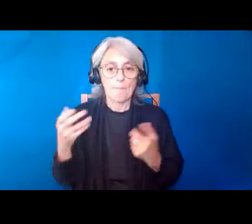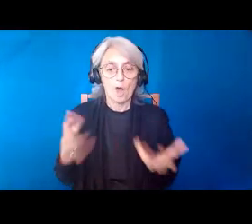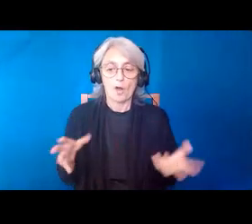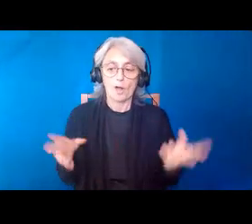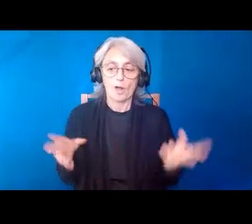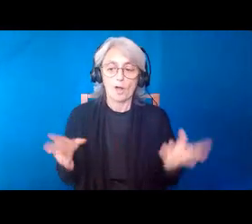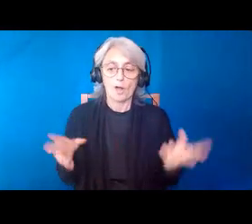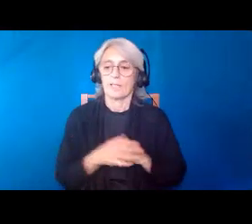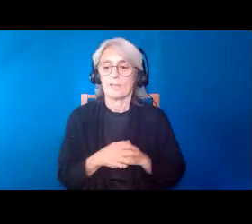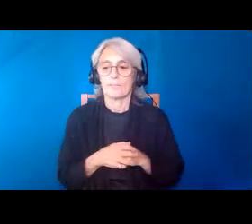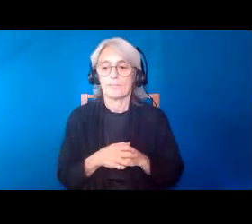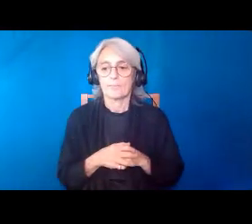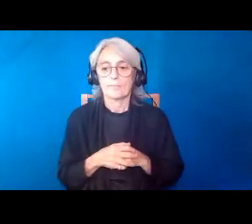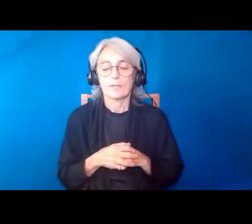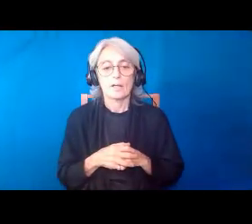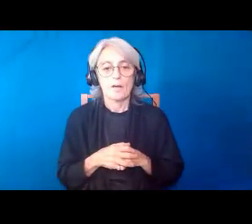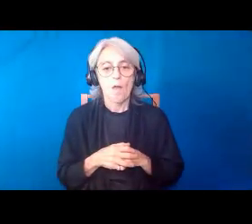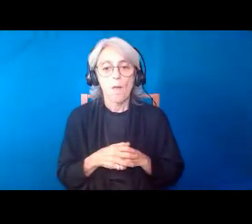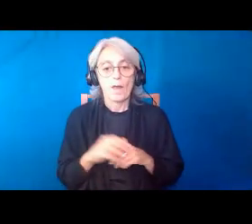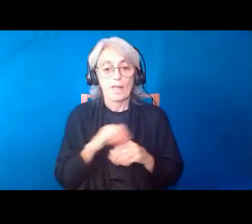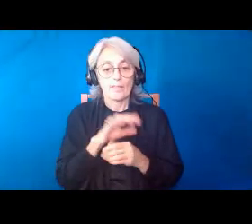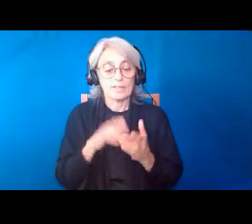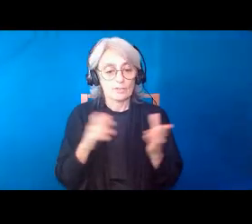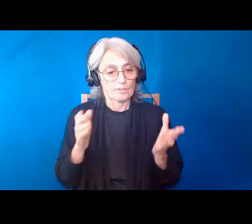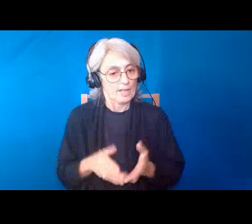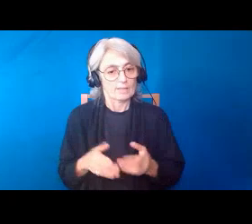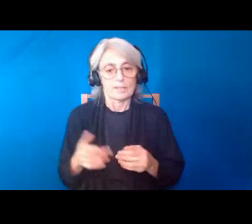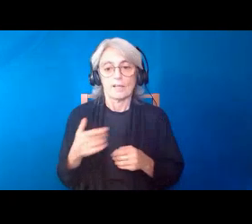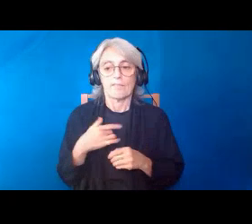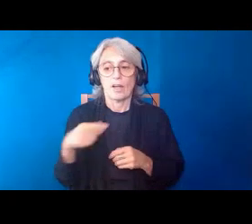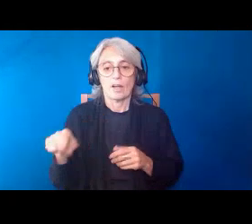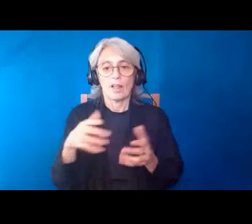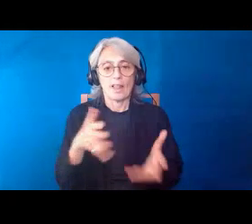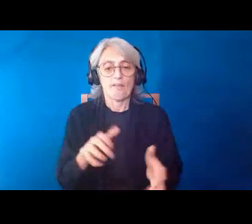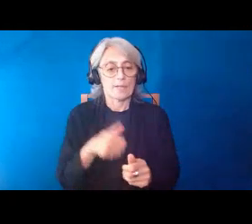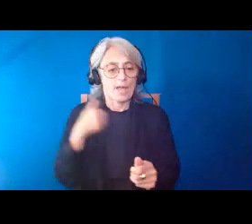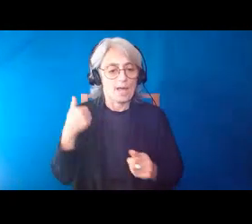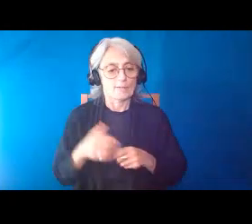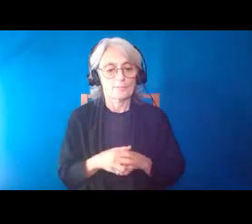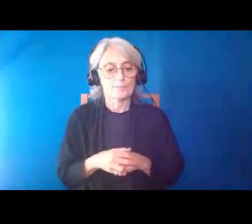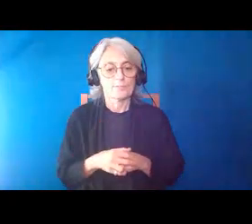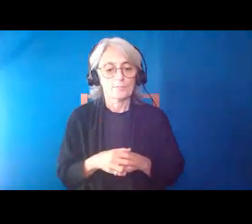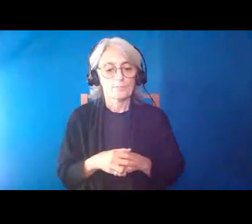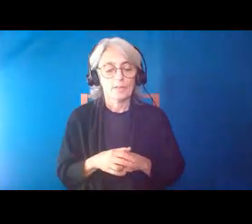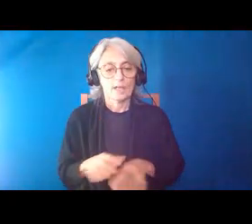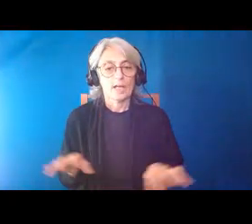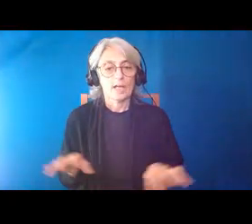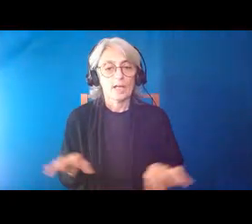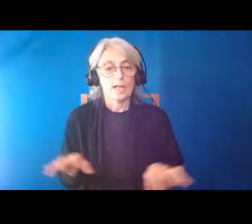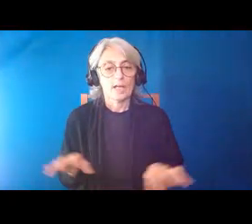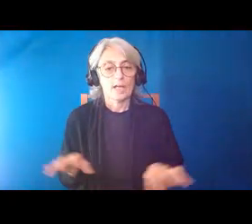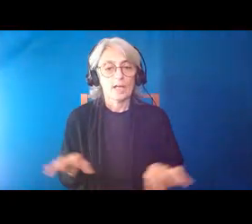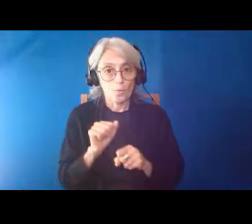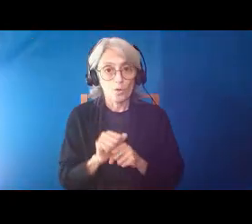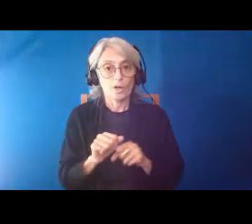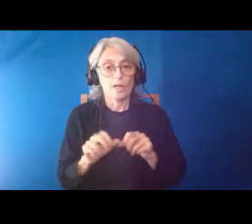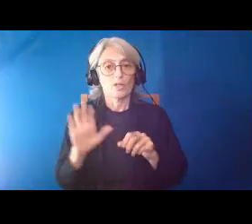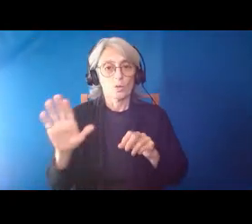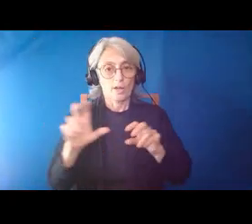in the Central Valley for far too long have been felt left behind. And that's why it's important that the work and the investments that you